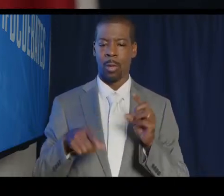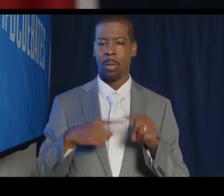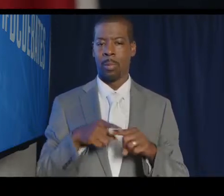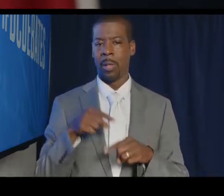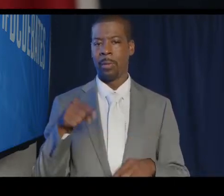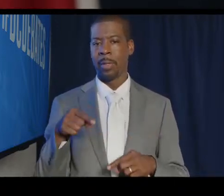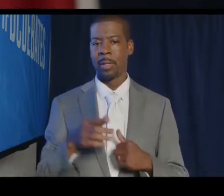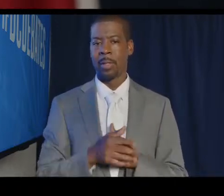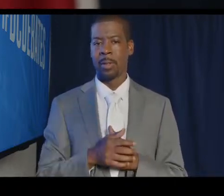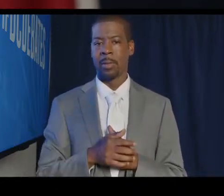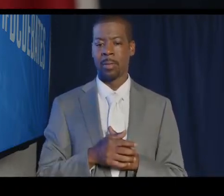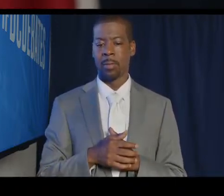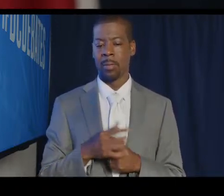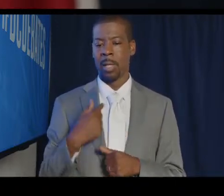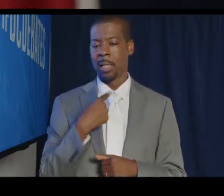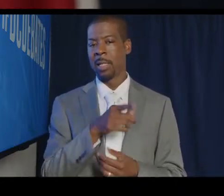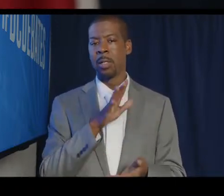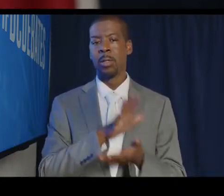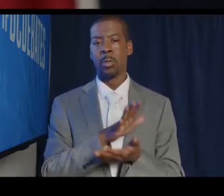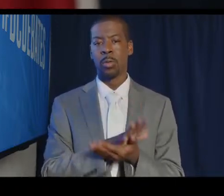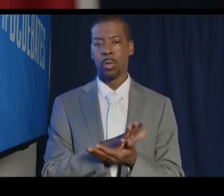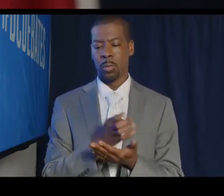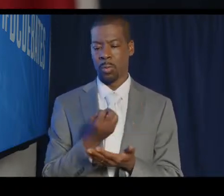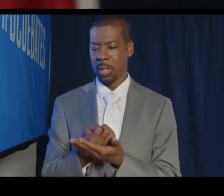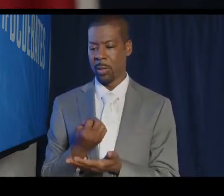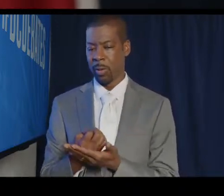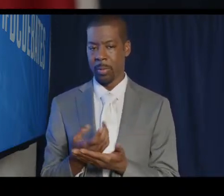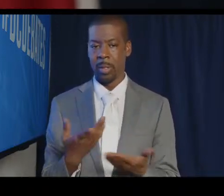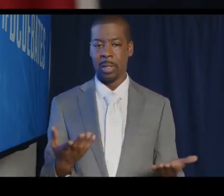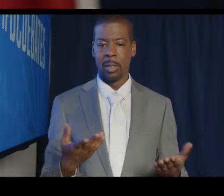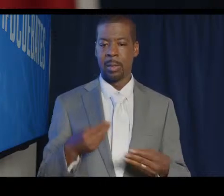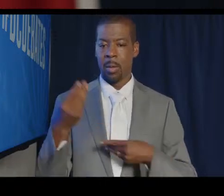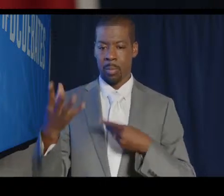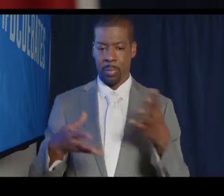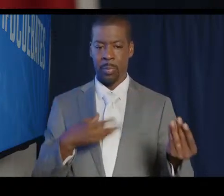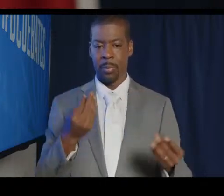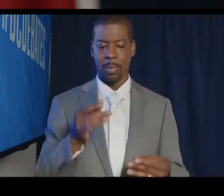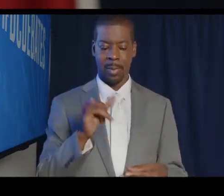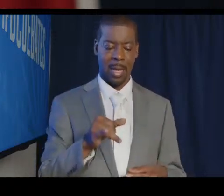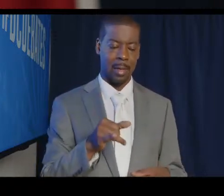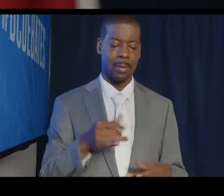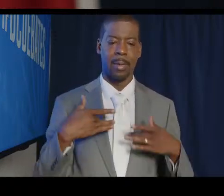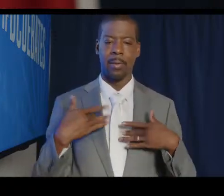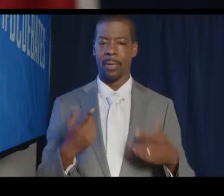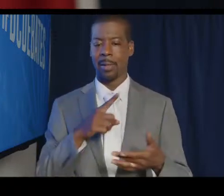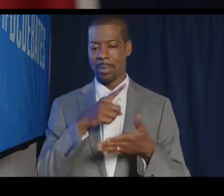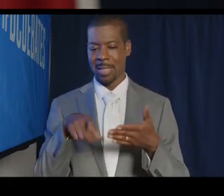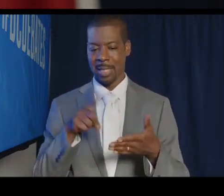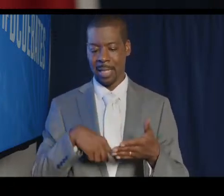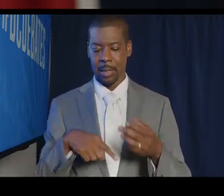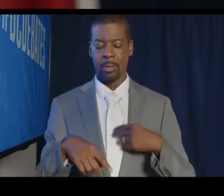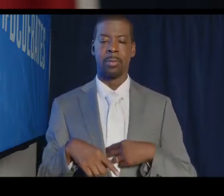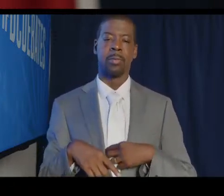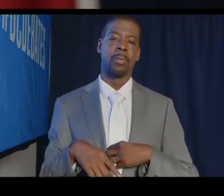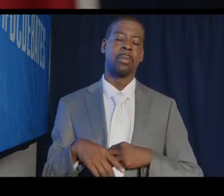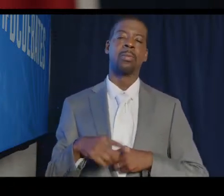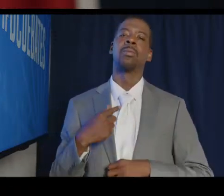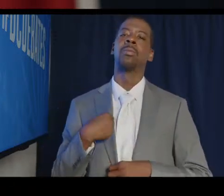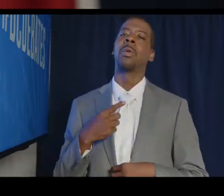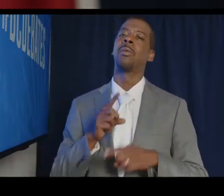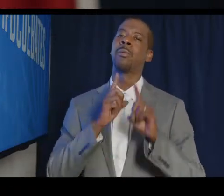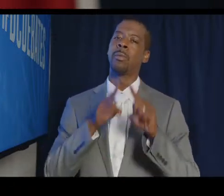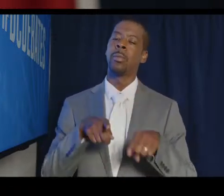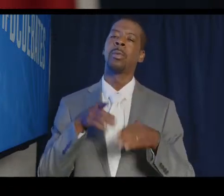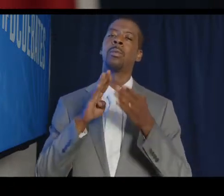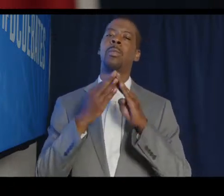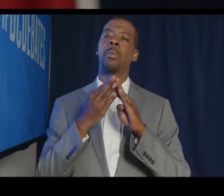I picked up a school supply drive after one was canceled, unfortunately, by the council member's office. I've attended several community meetings